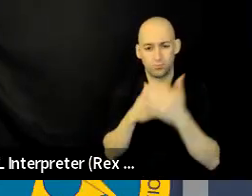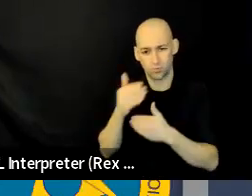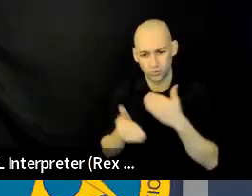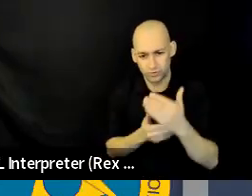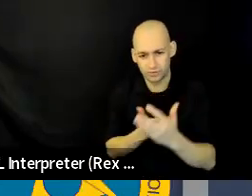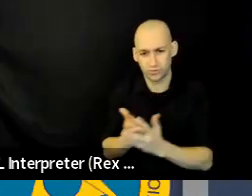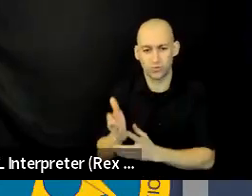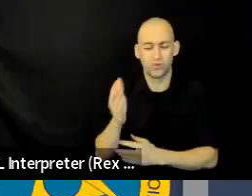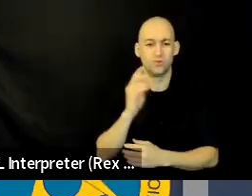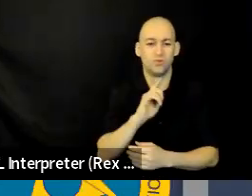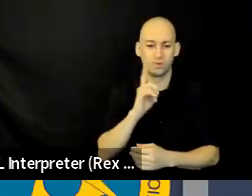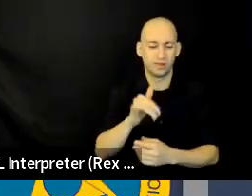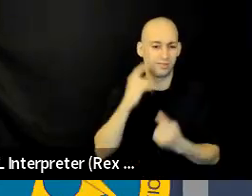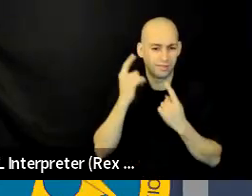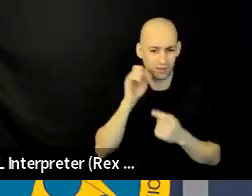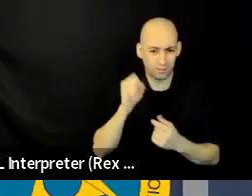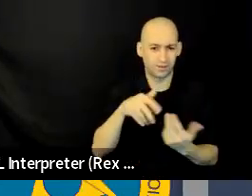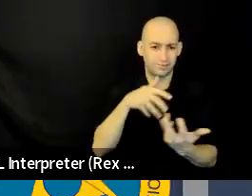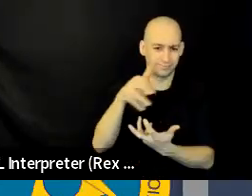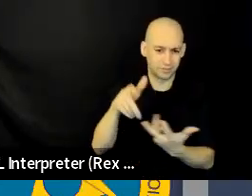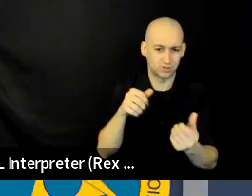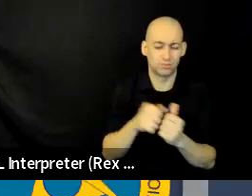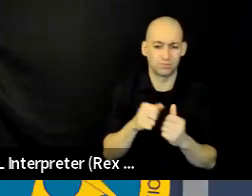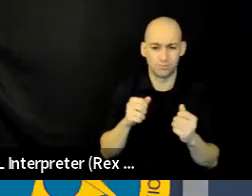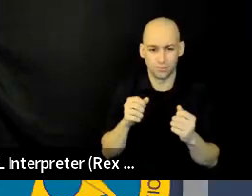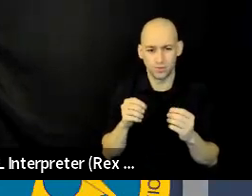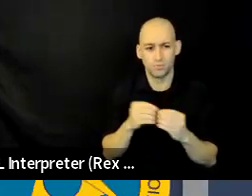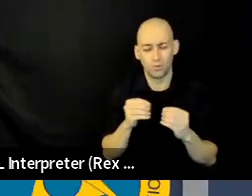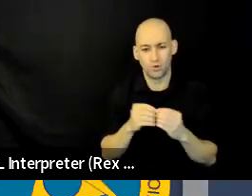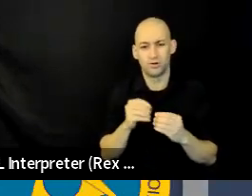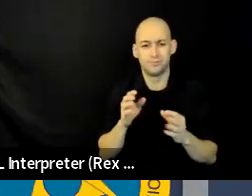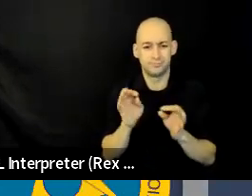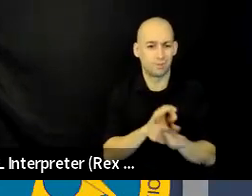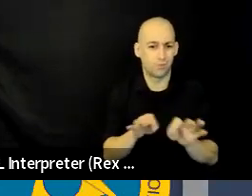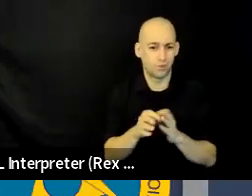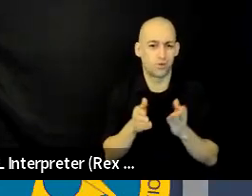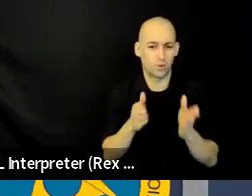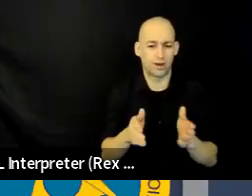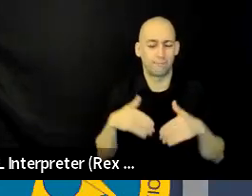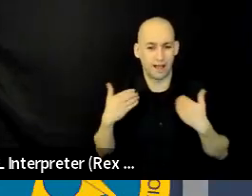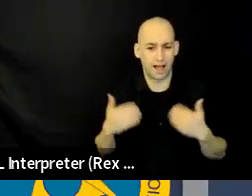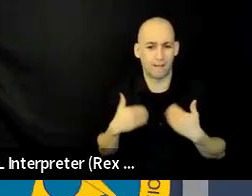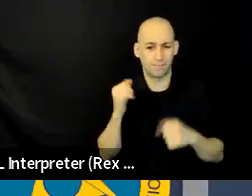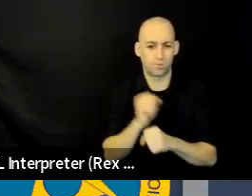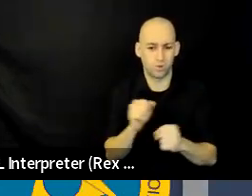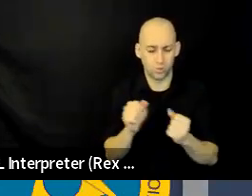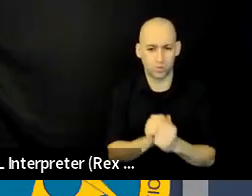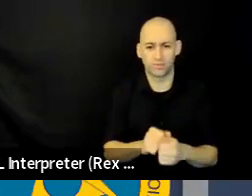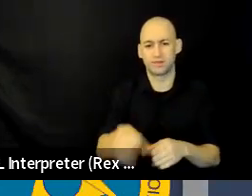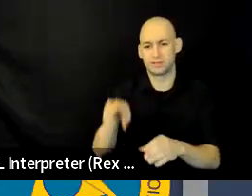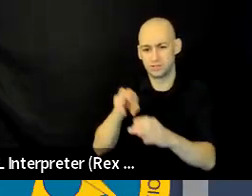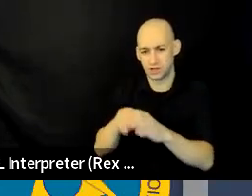definitely think that we can engage them in a much more meaningful way. So we'd be more than happy to work with the chair as